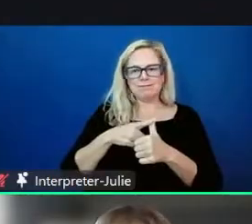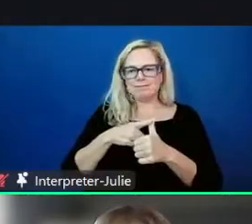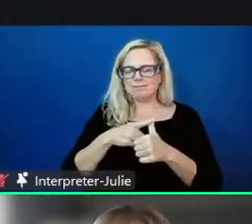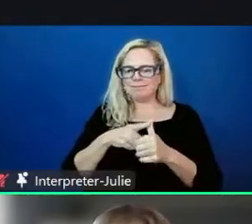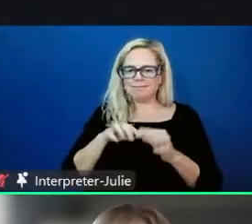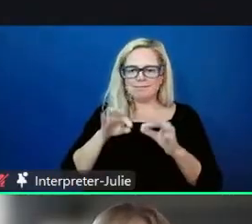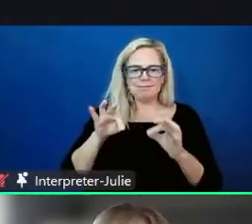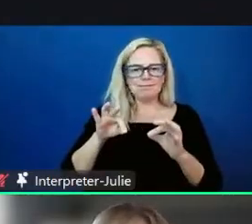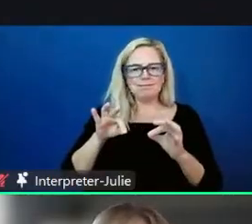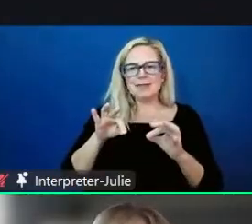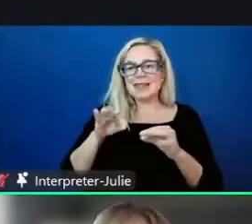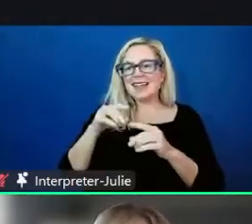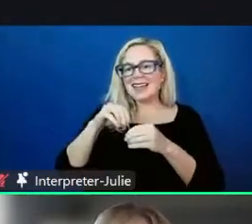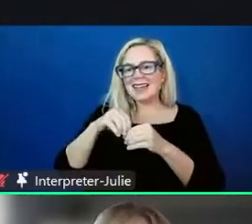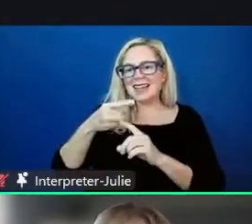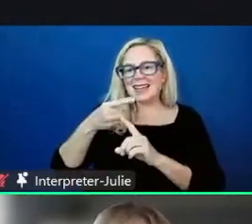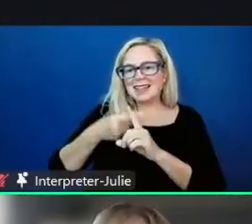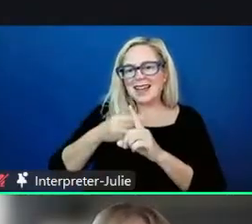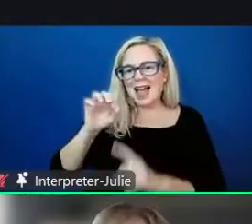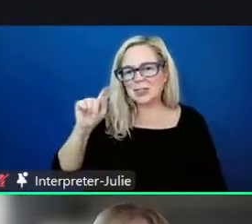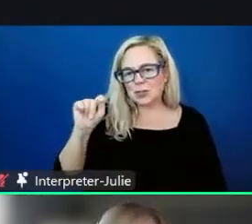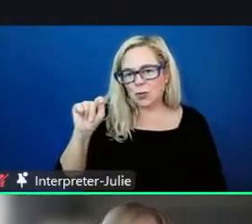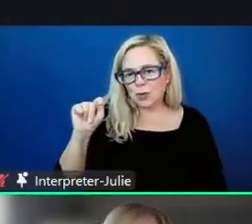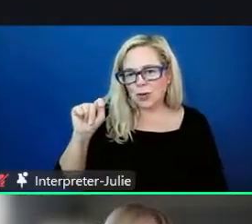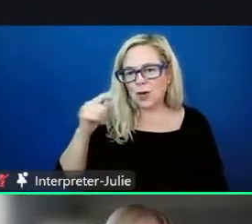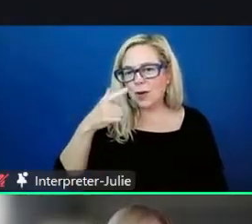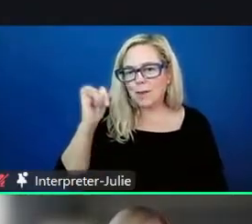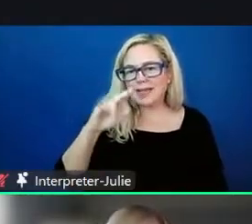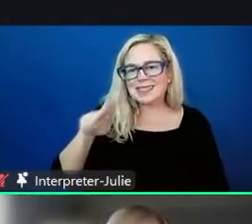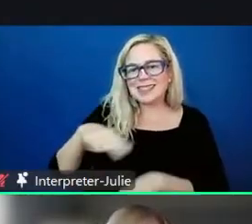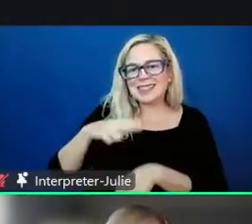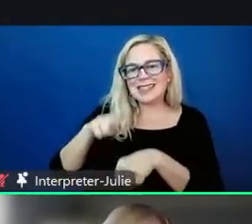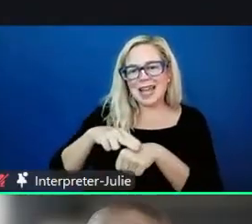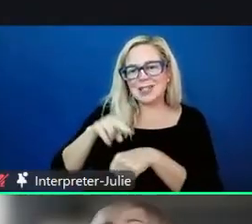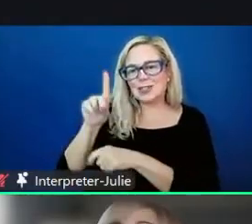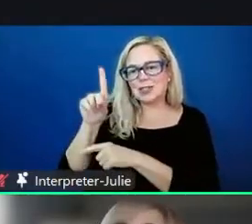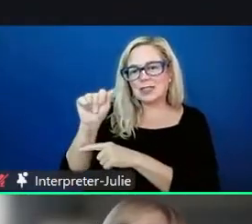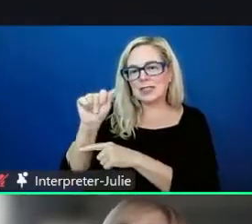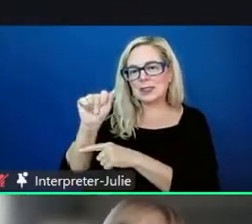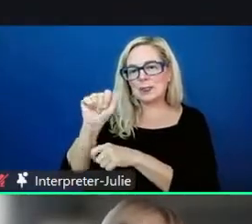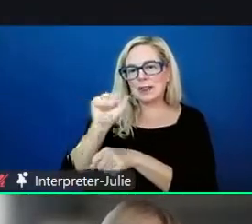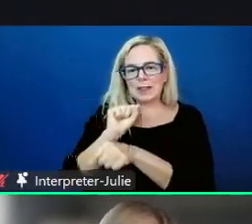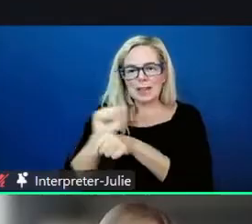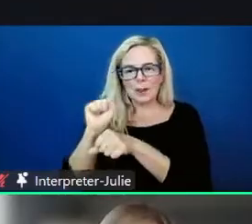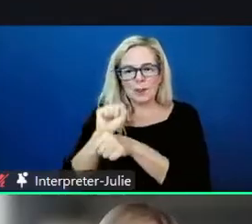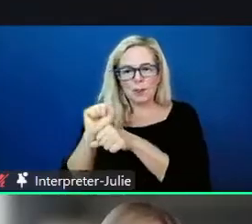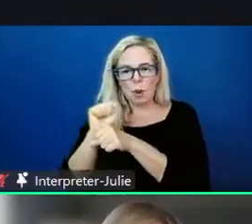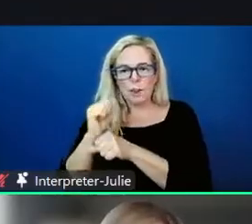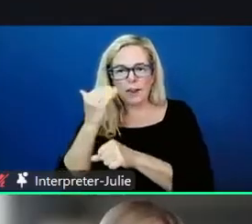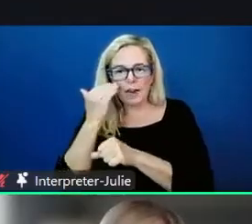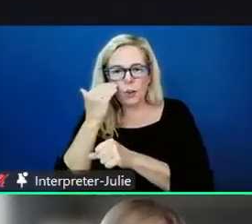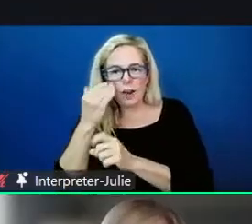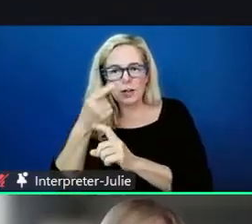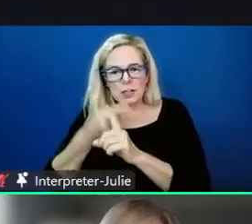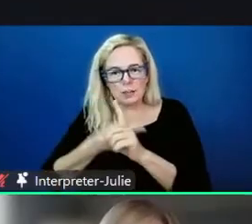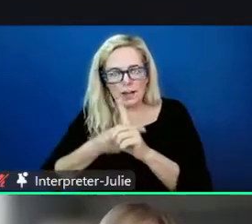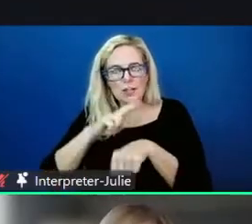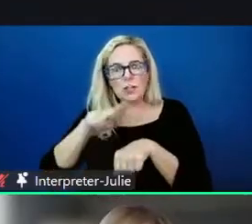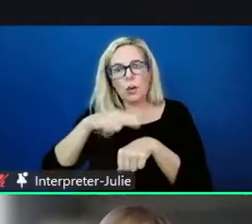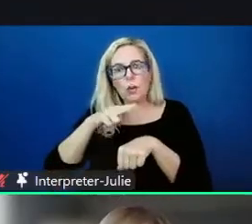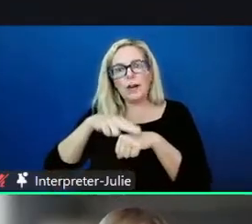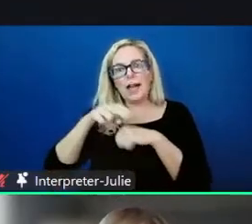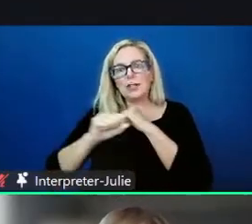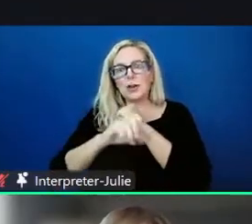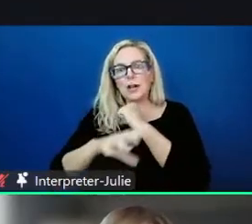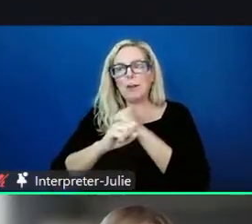of October because it's National Disability Employment Awareness Month. And so that is a national campaign. We thought we didn't